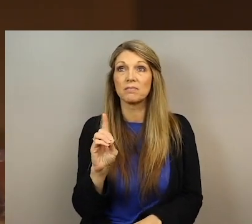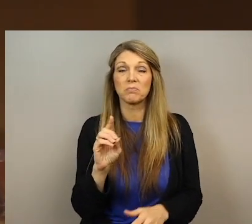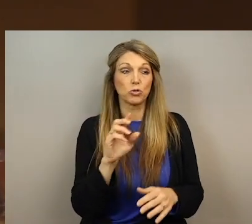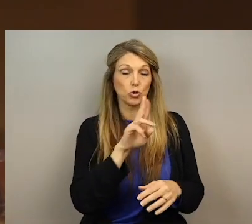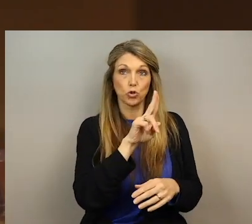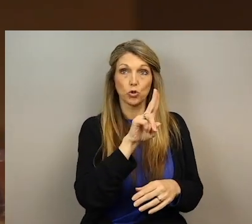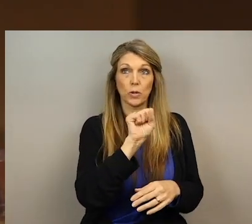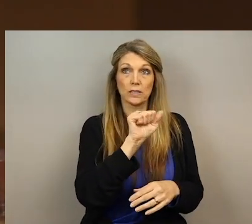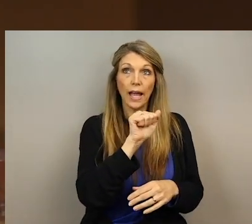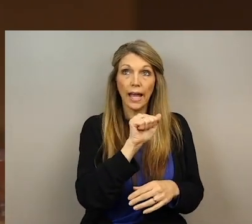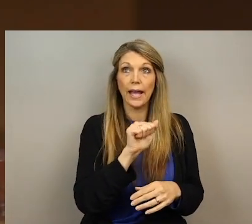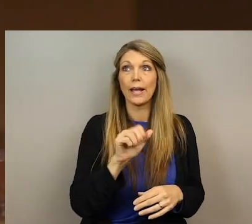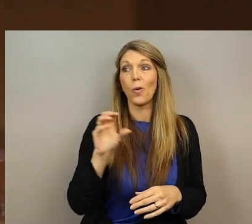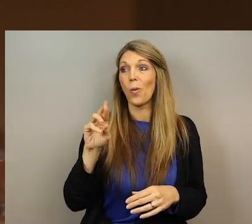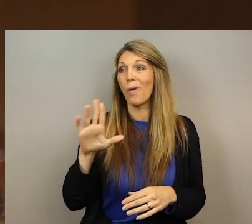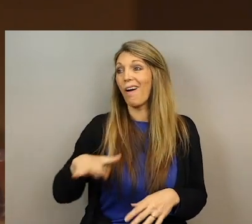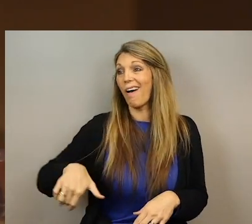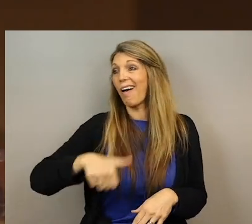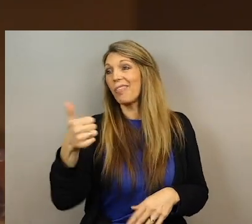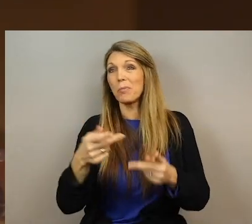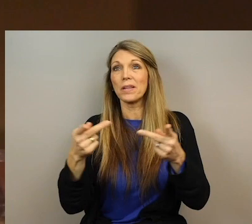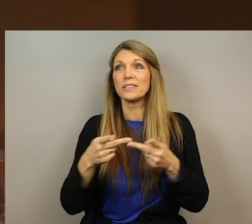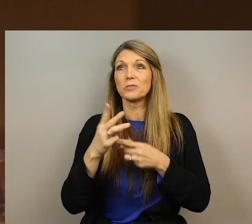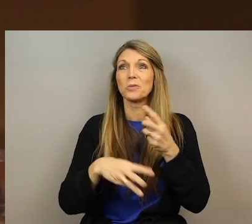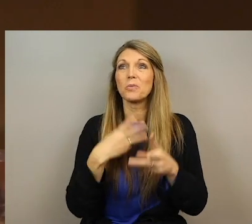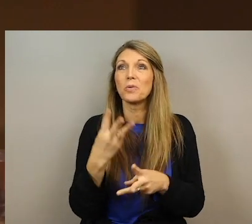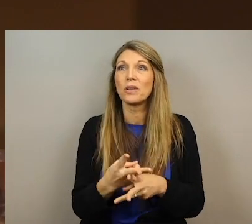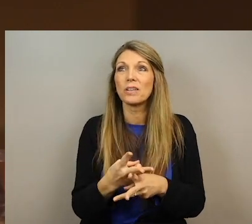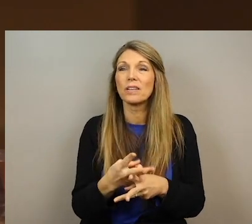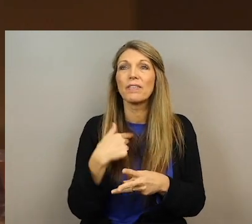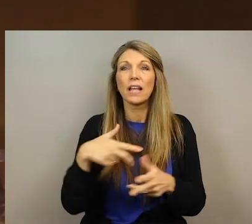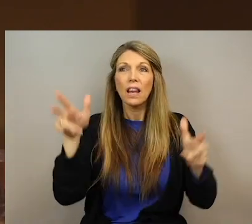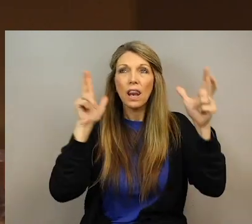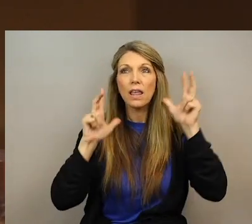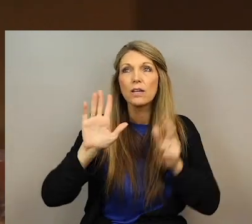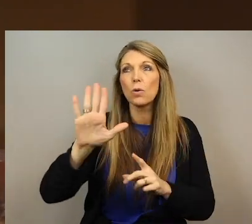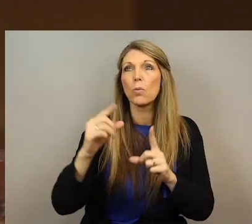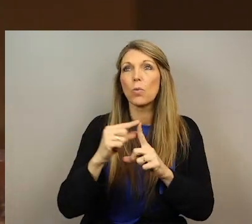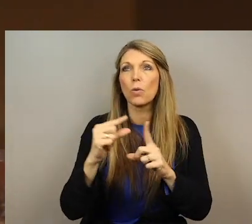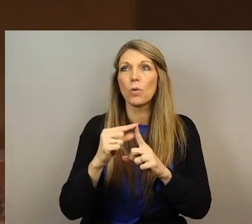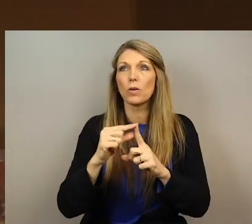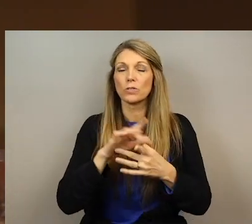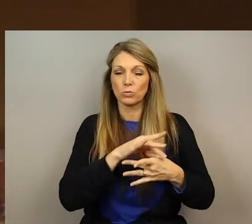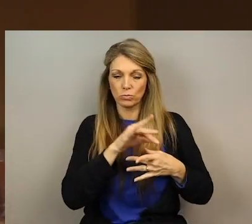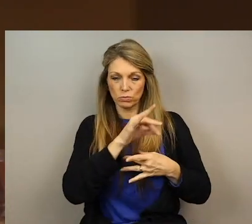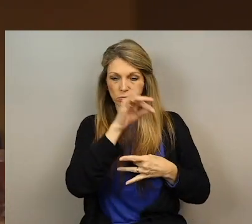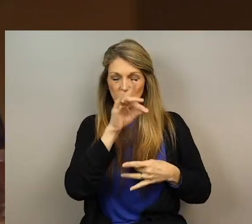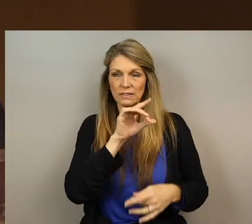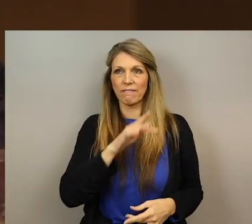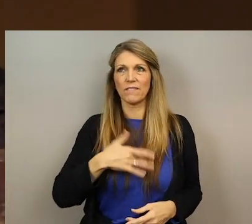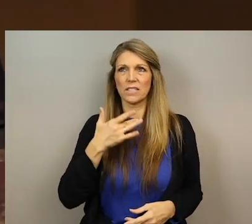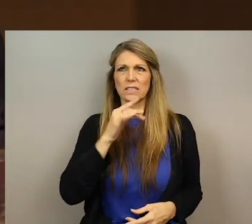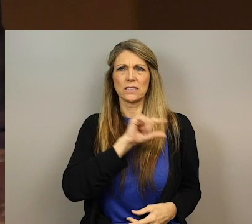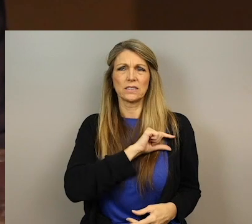in the United States of America, or somewhere around the world, that as we listen this morning to your word, that your spirit would begin to convict